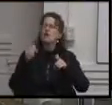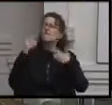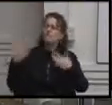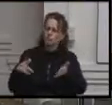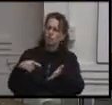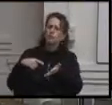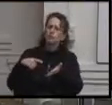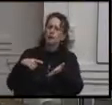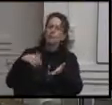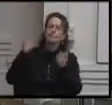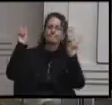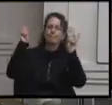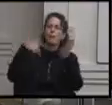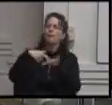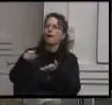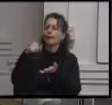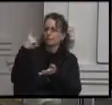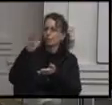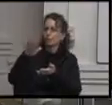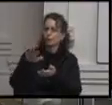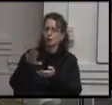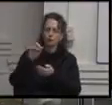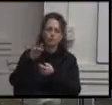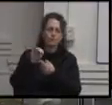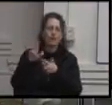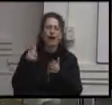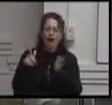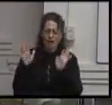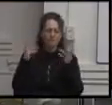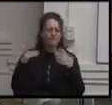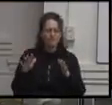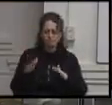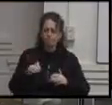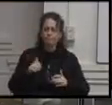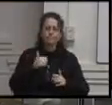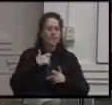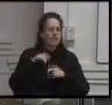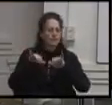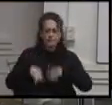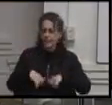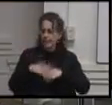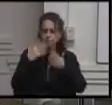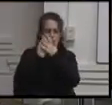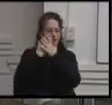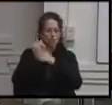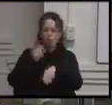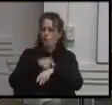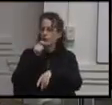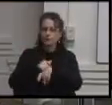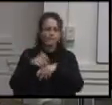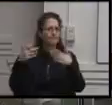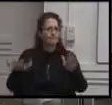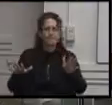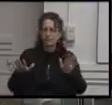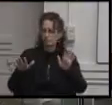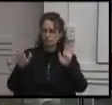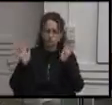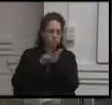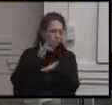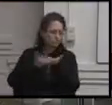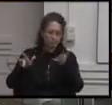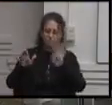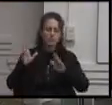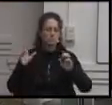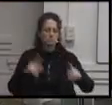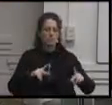want to make those changes. You've started that process. Come now, when you're living in the community, and prove that to us. So that's basically it. So we give them